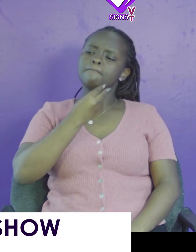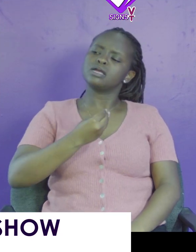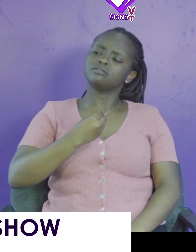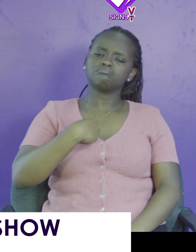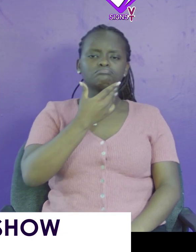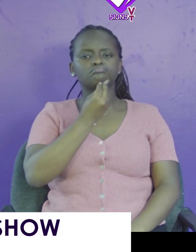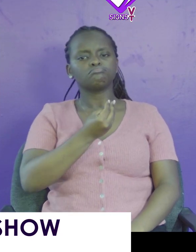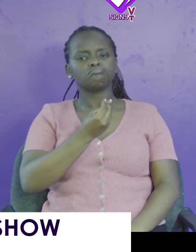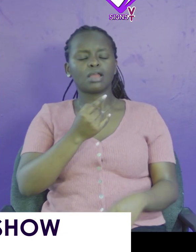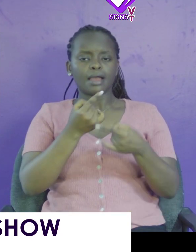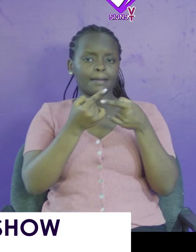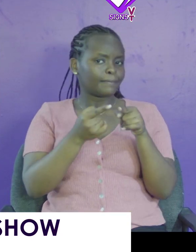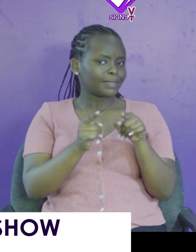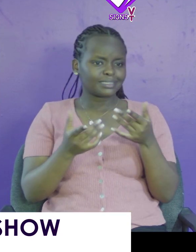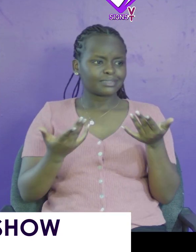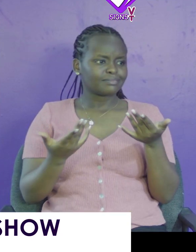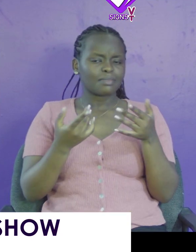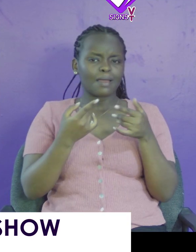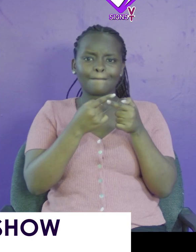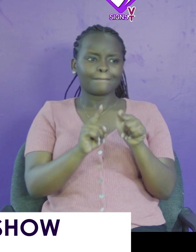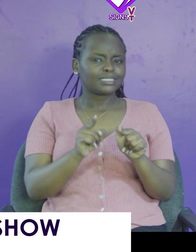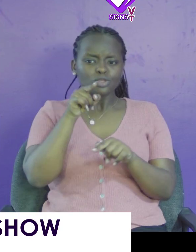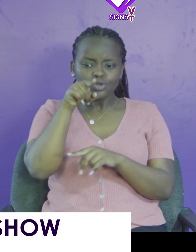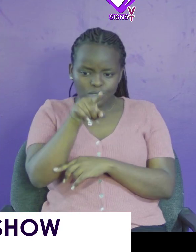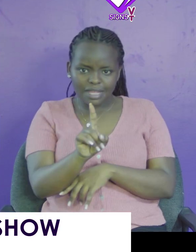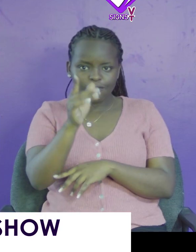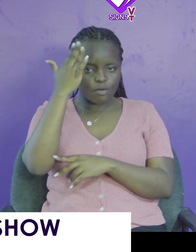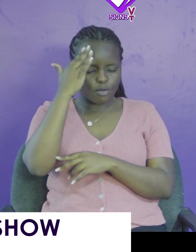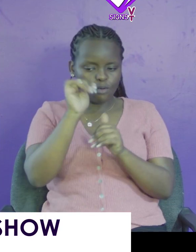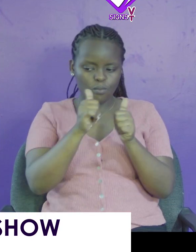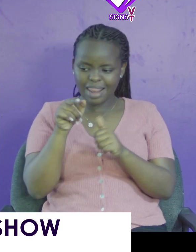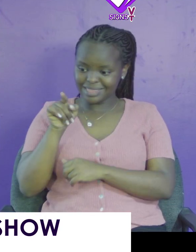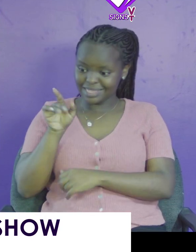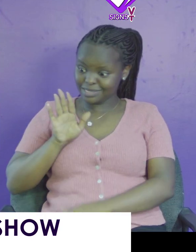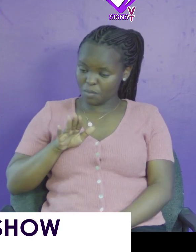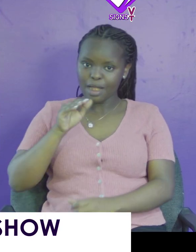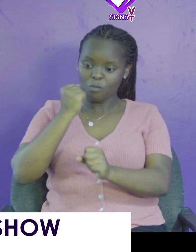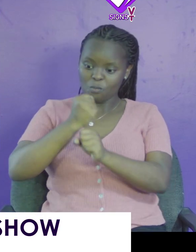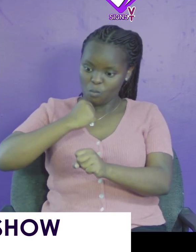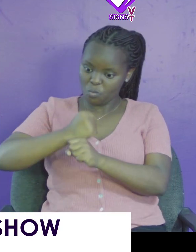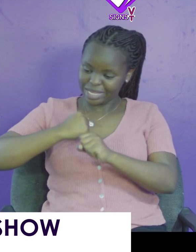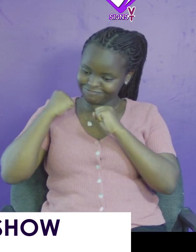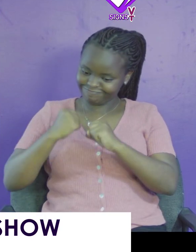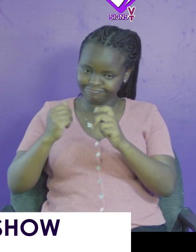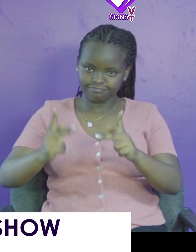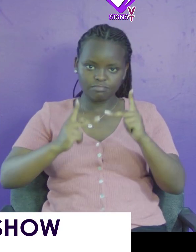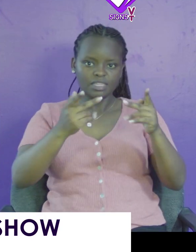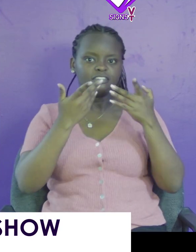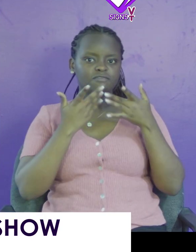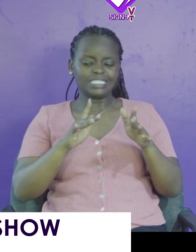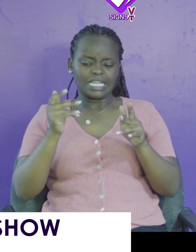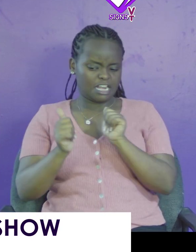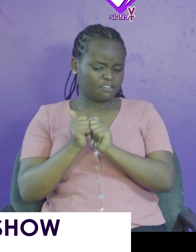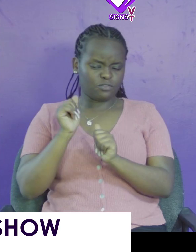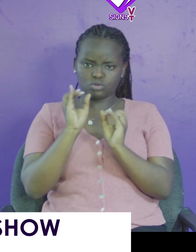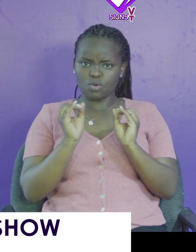and yet you yourself, this woman is working. She is also providing. She has not refused to provide,